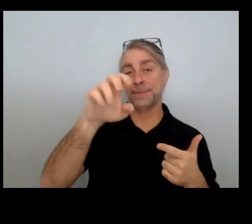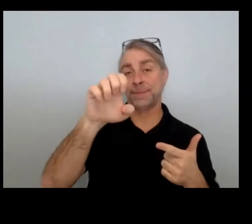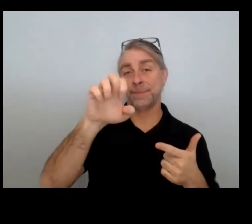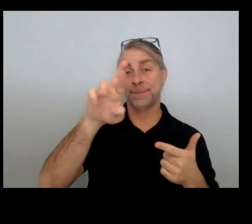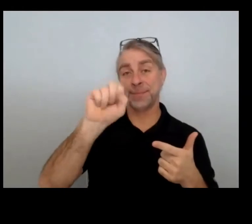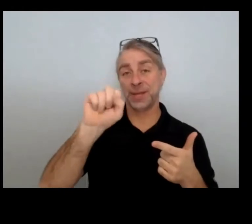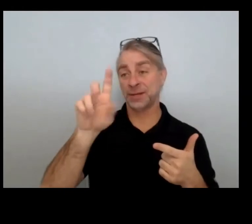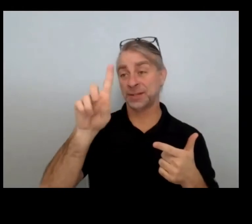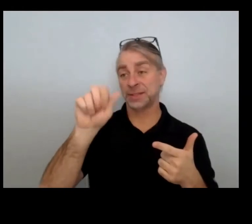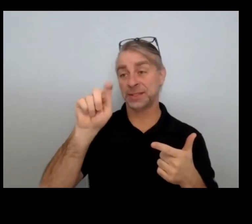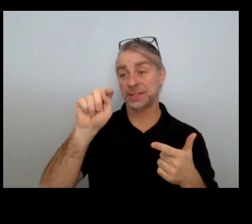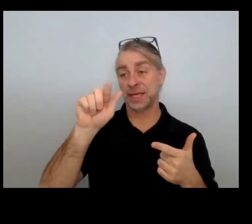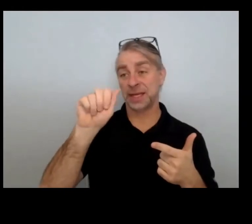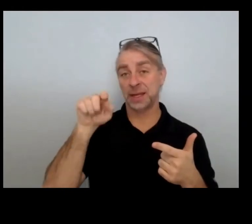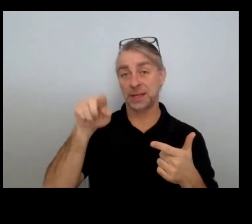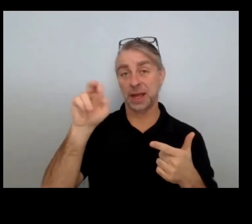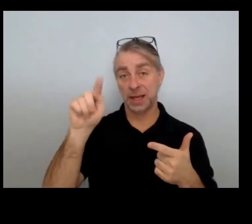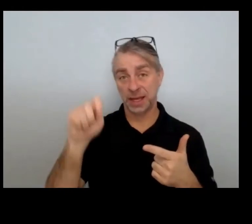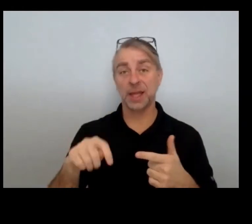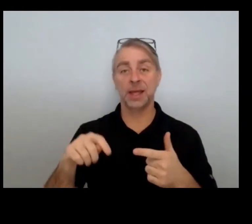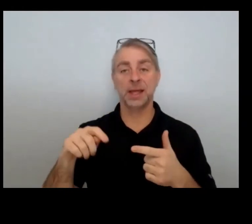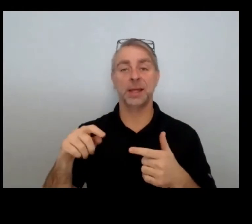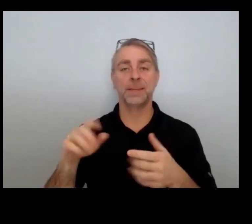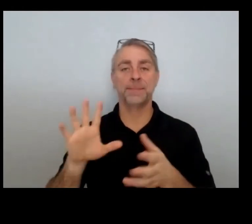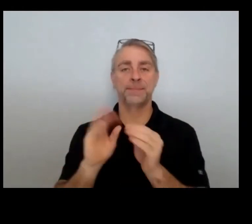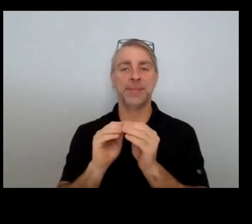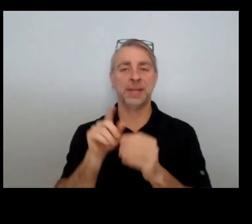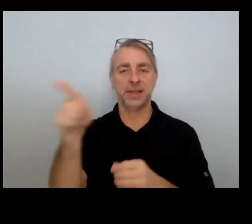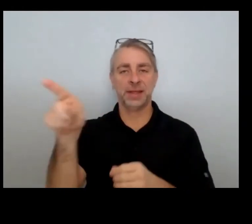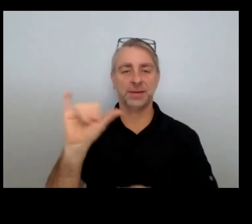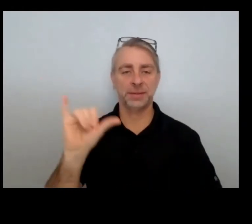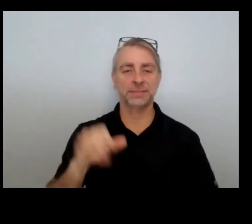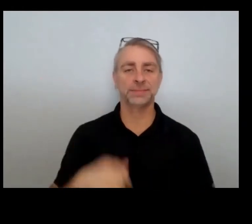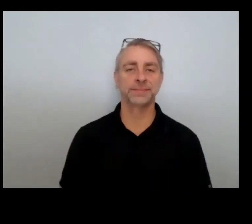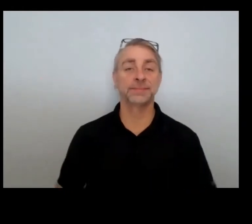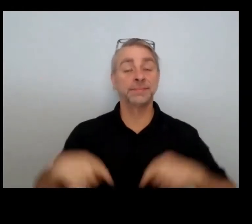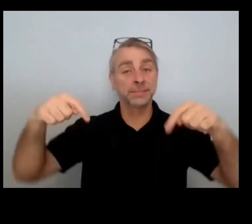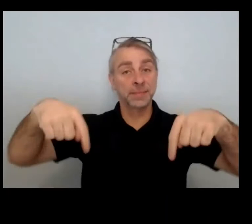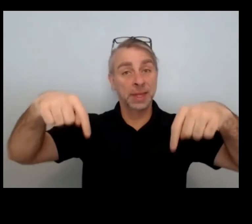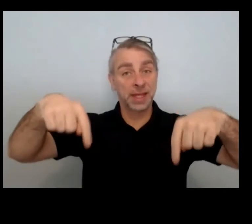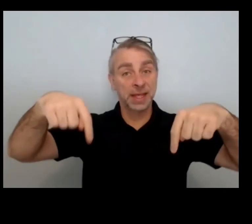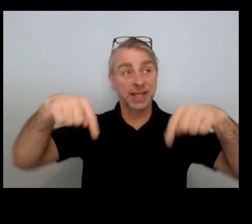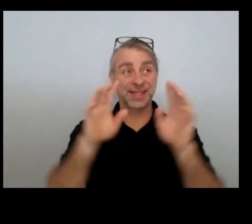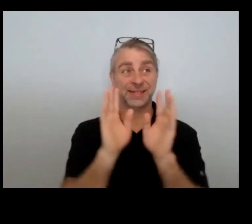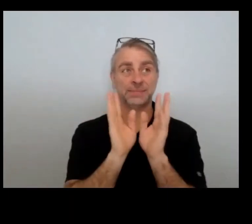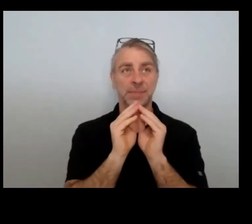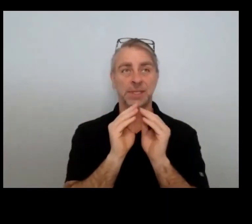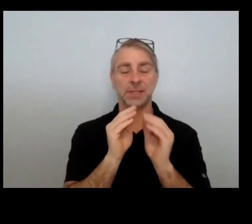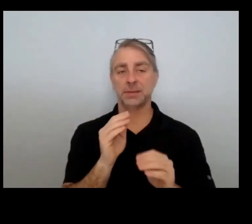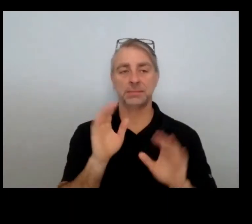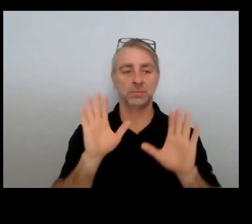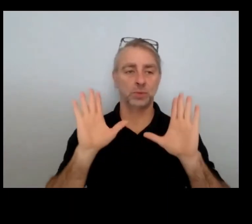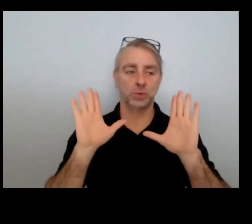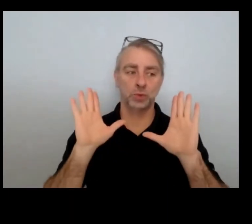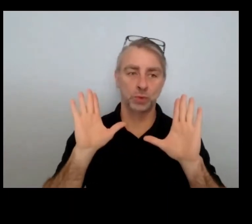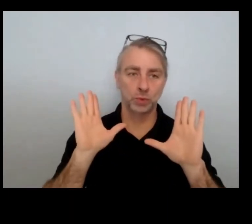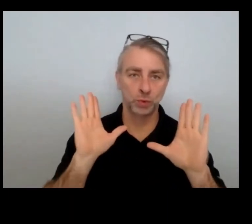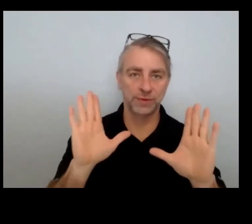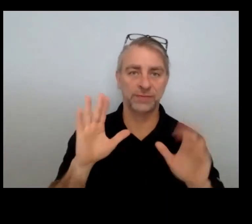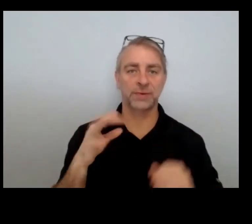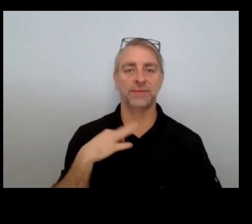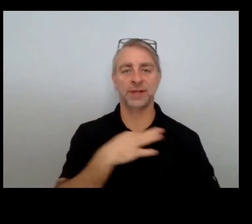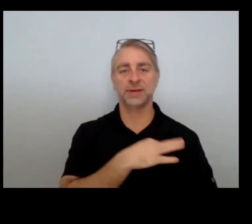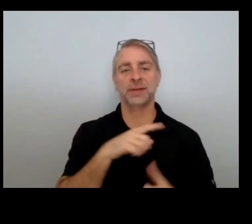Okay, well, so today's workshop is led by a stellar faculty, and it includes Dr. Terri Pigott from Georgia